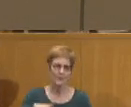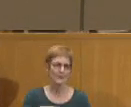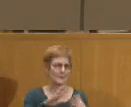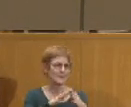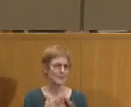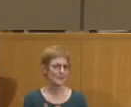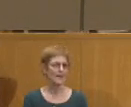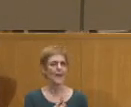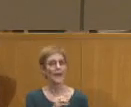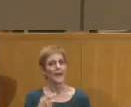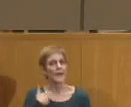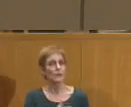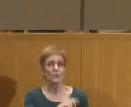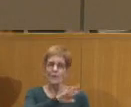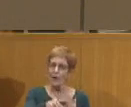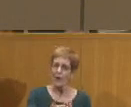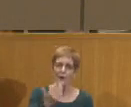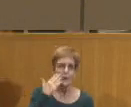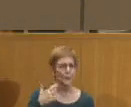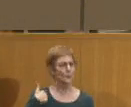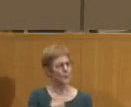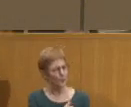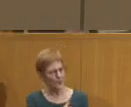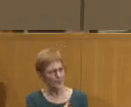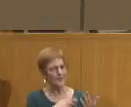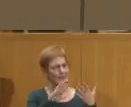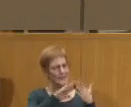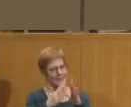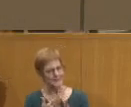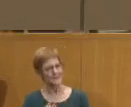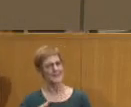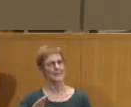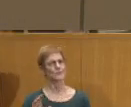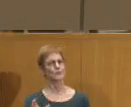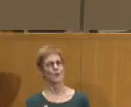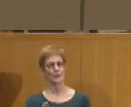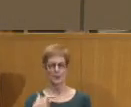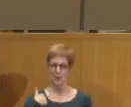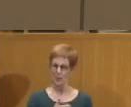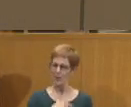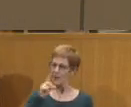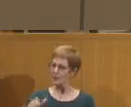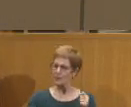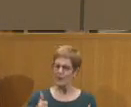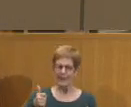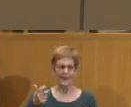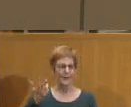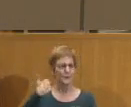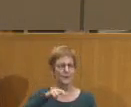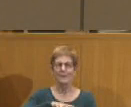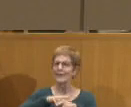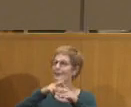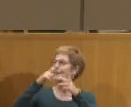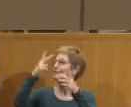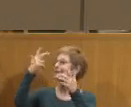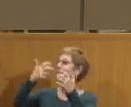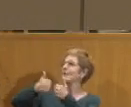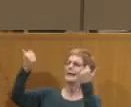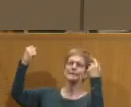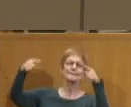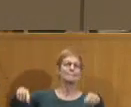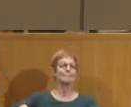fiscally responsive council and mayor office. Our tax rate is one of the lowest in the state. I